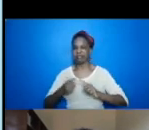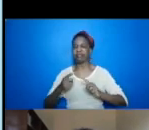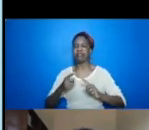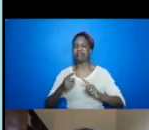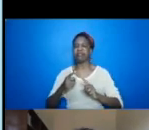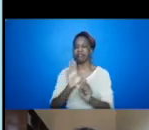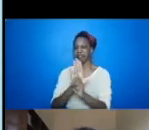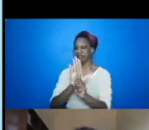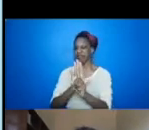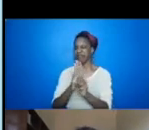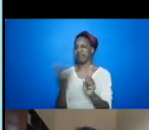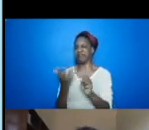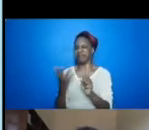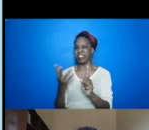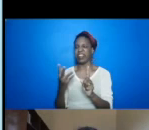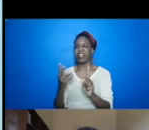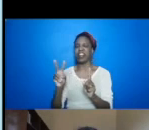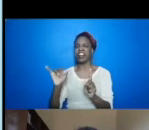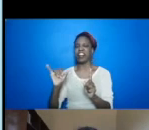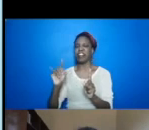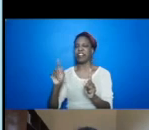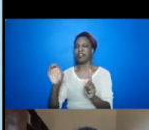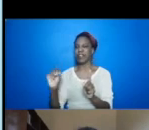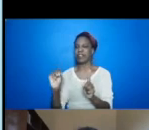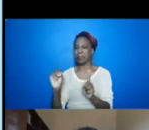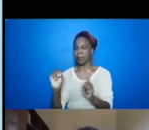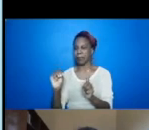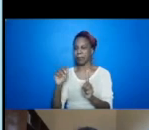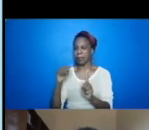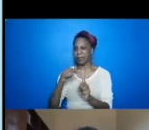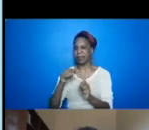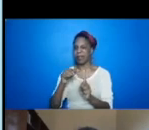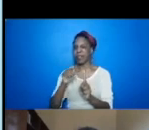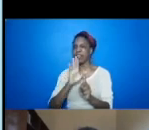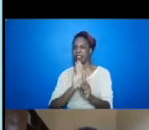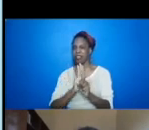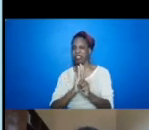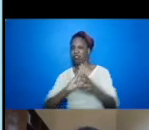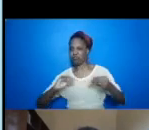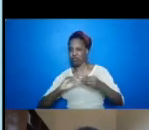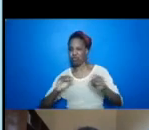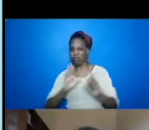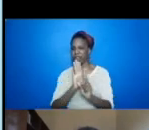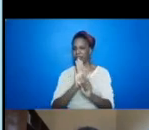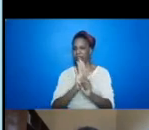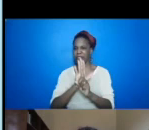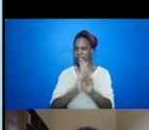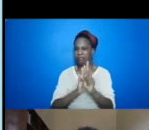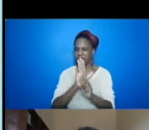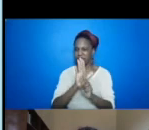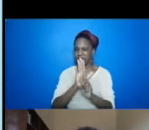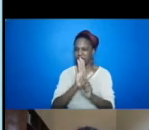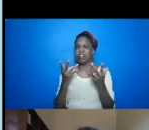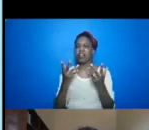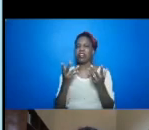stories ultimately point back to how they are being victimized or how they have been historically victimized. And so the